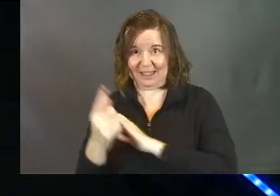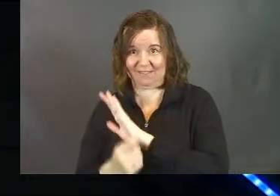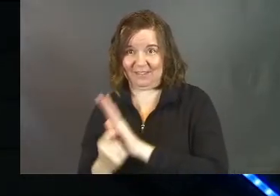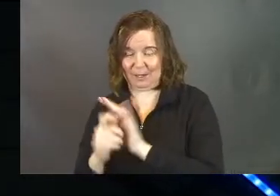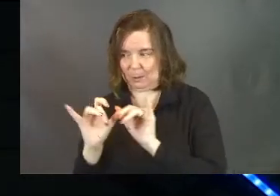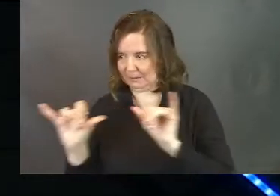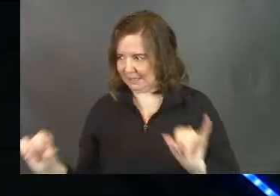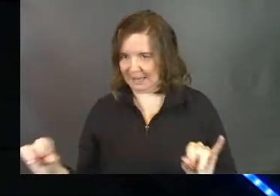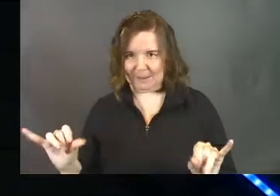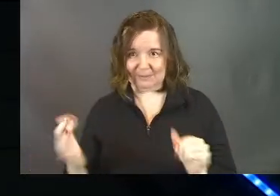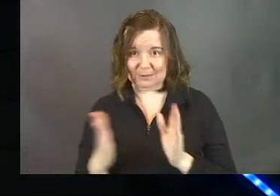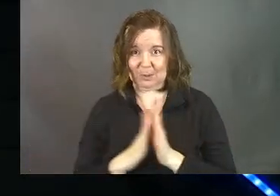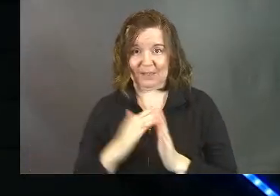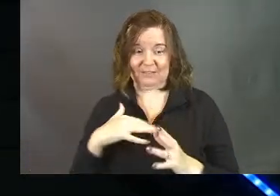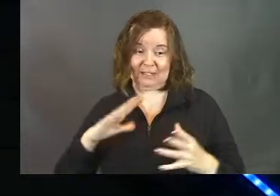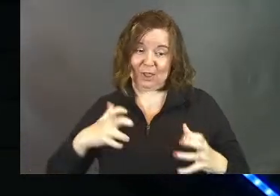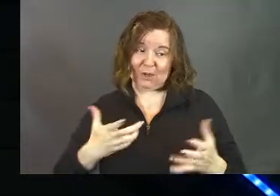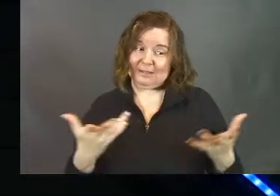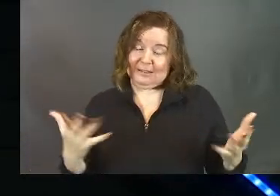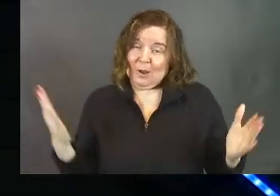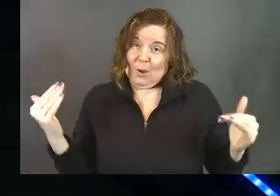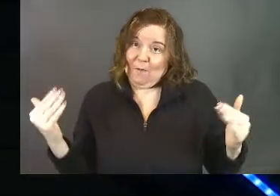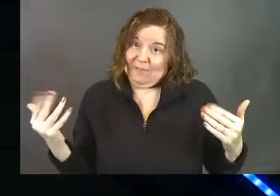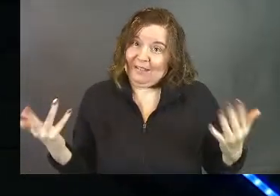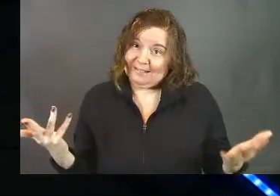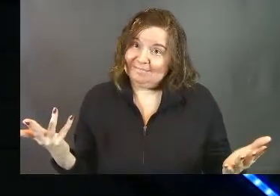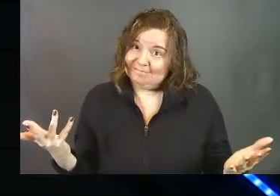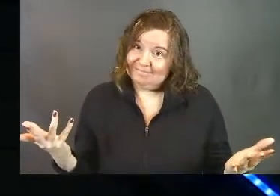video. So ask him if he did laundry, and hopefully he's